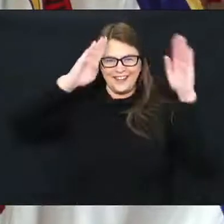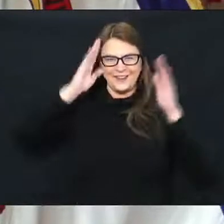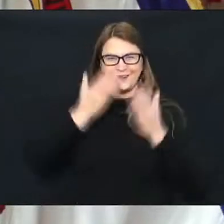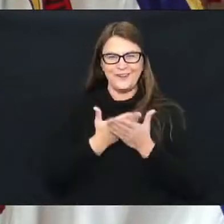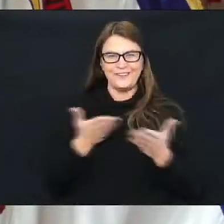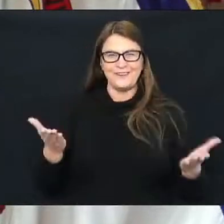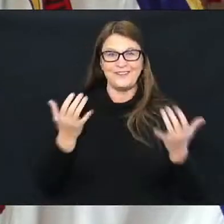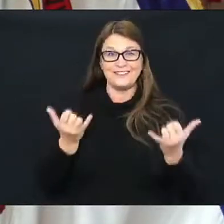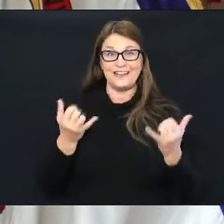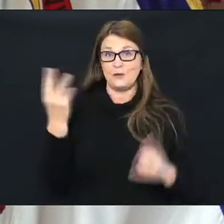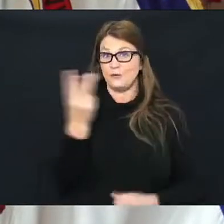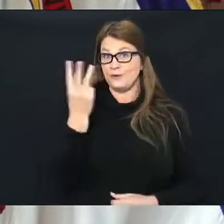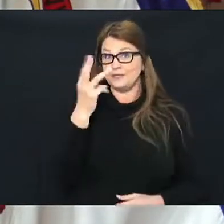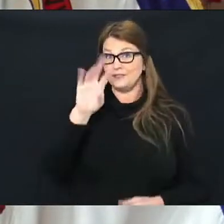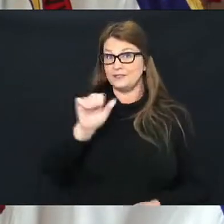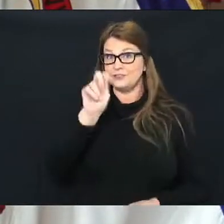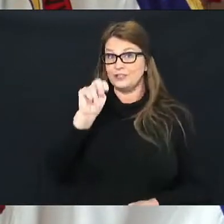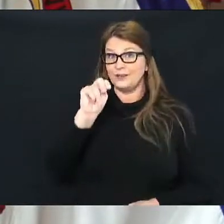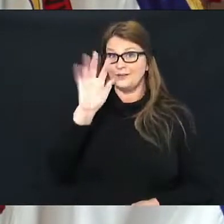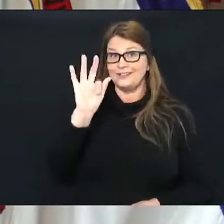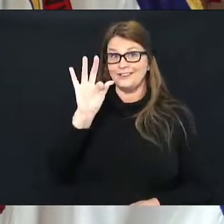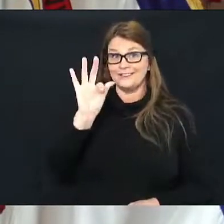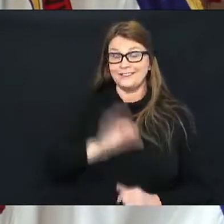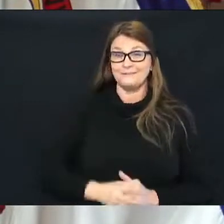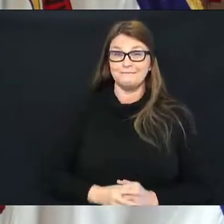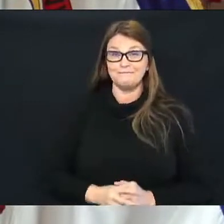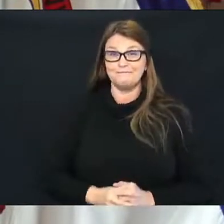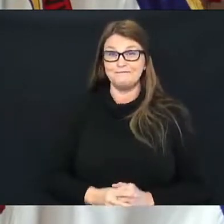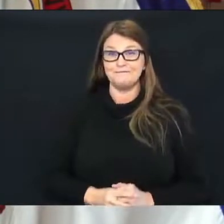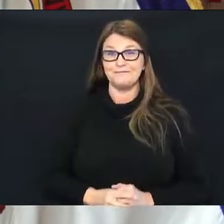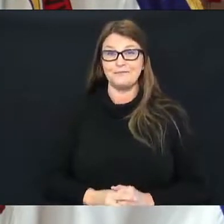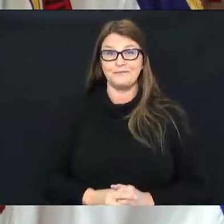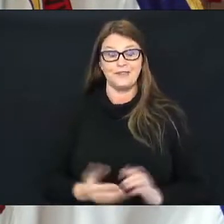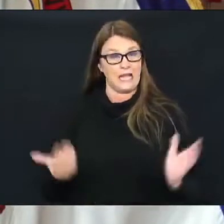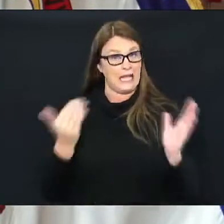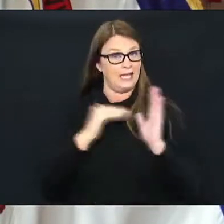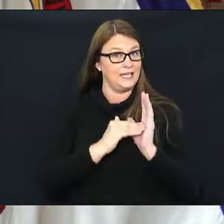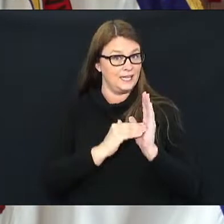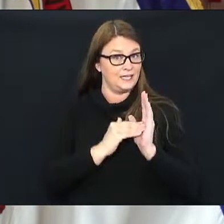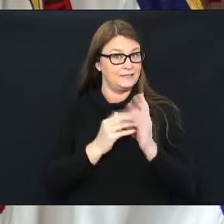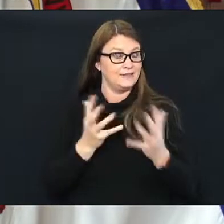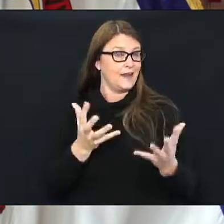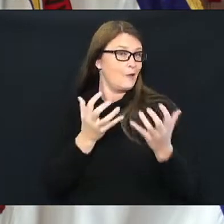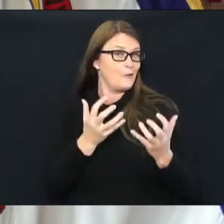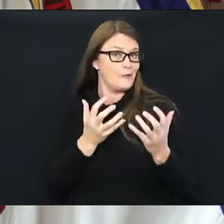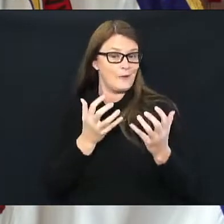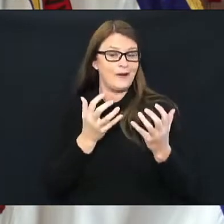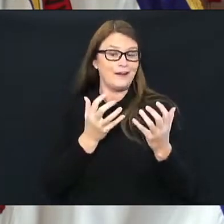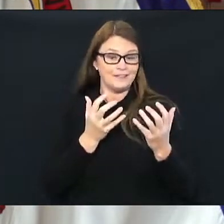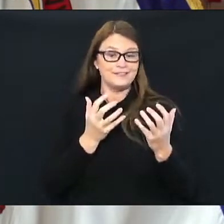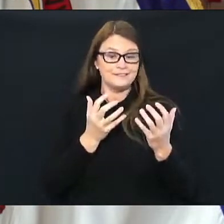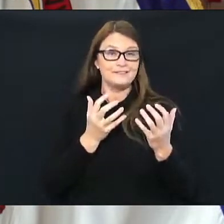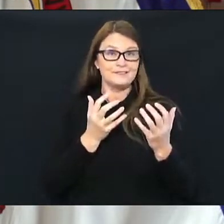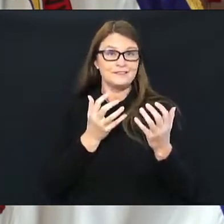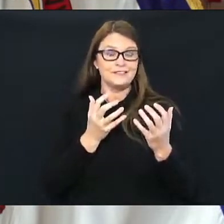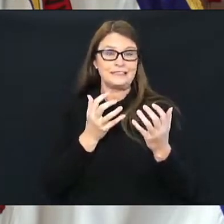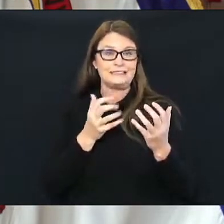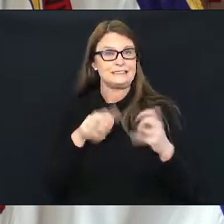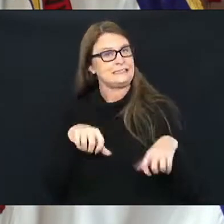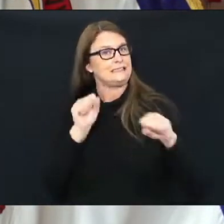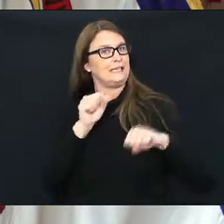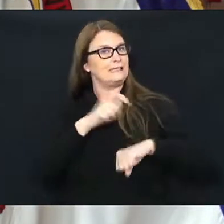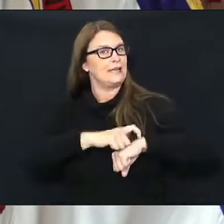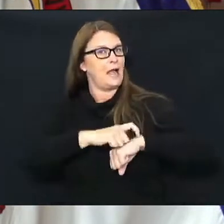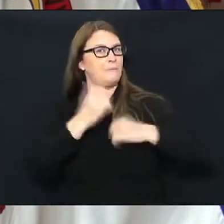It's Wednesday, January the 19th. Again, before I go any further, I surely want to, take time to